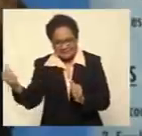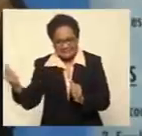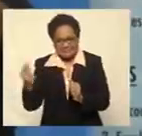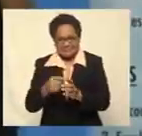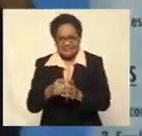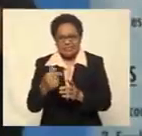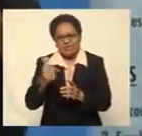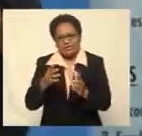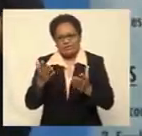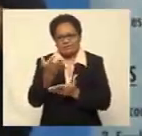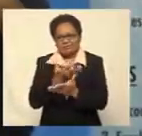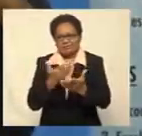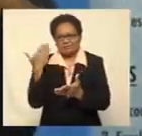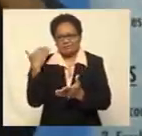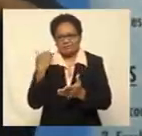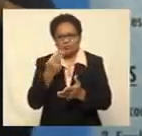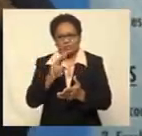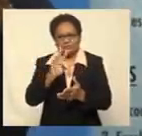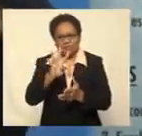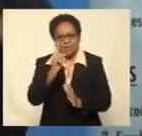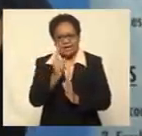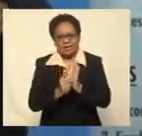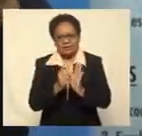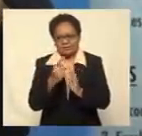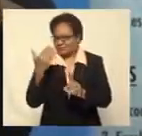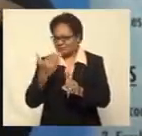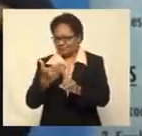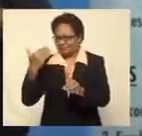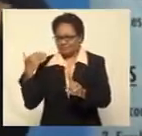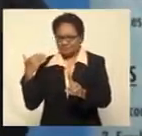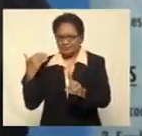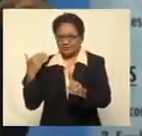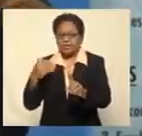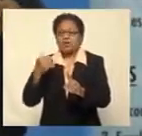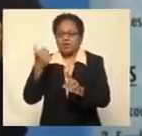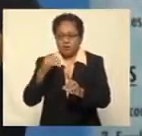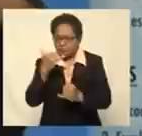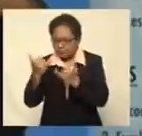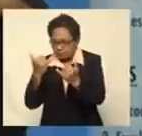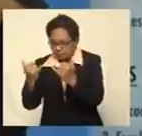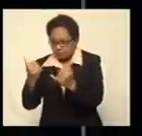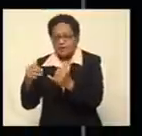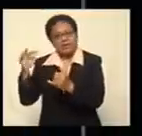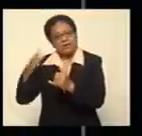hours. And we've contacted them and they've come on board and have been screened.